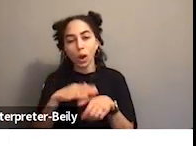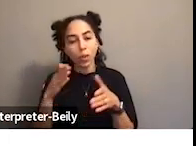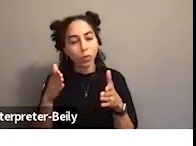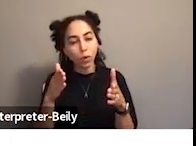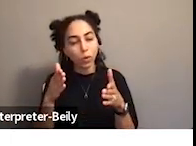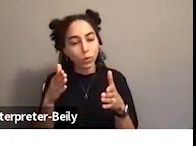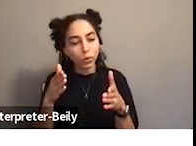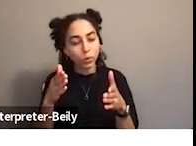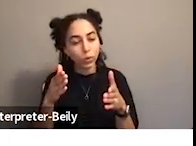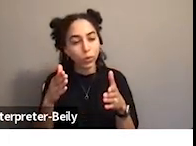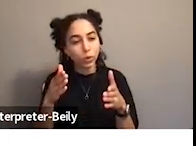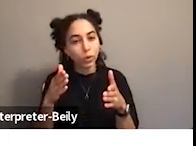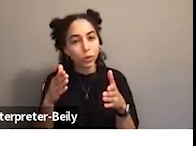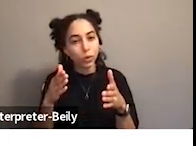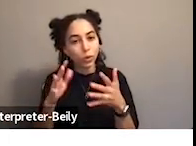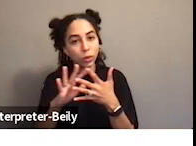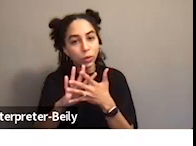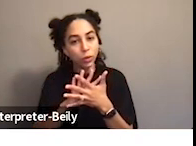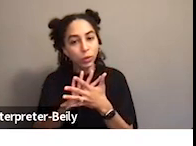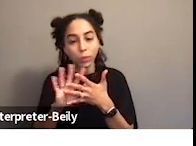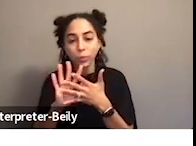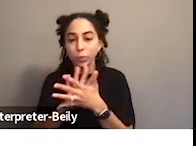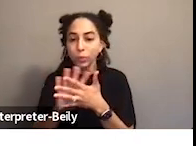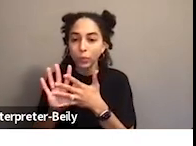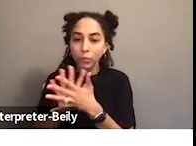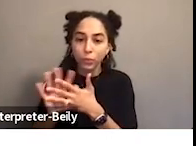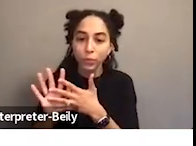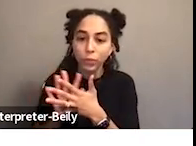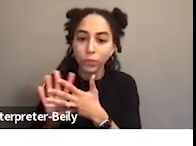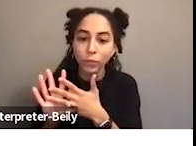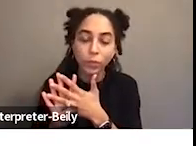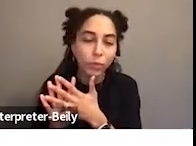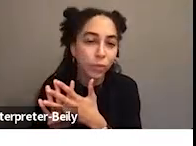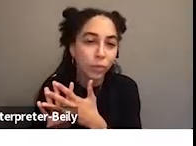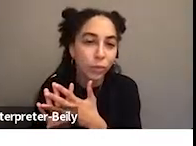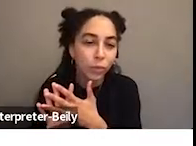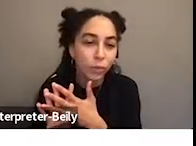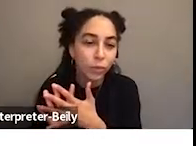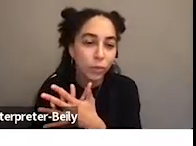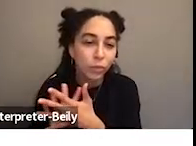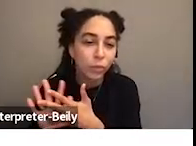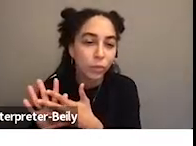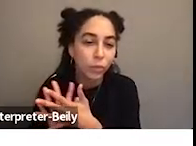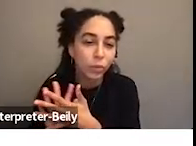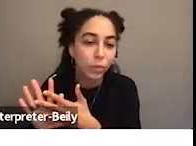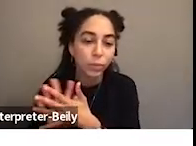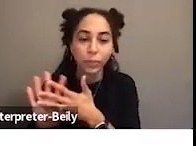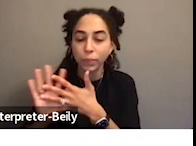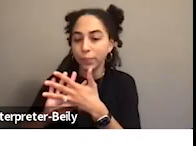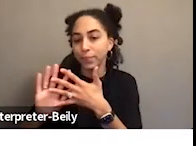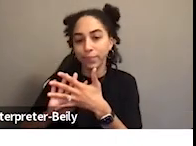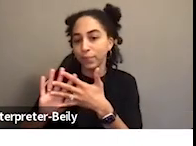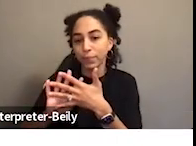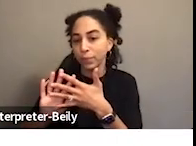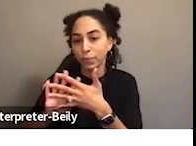really looking forward to launching this at the month, and I will appreciate and take any